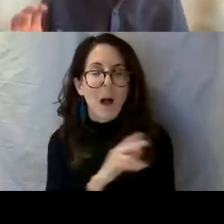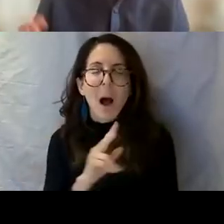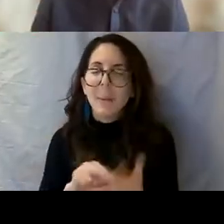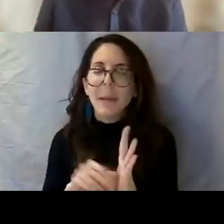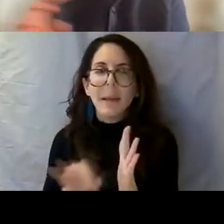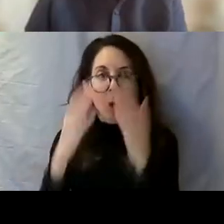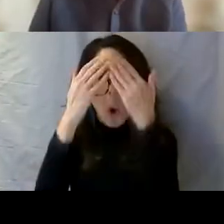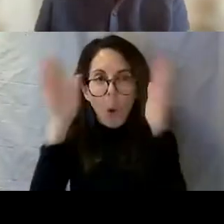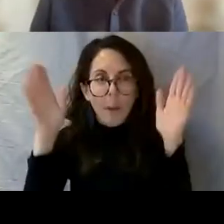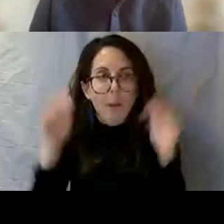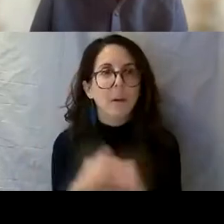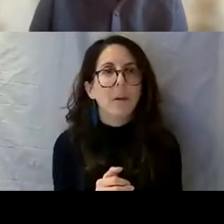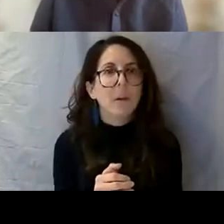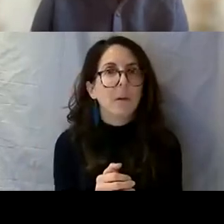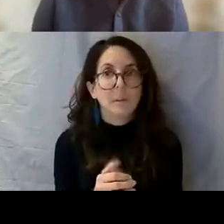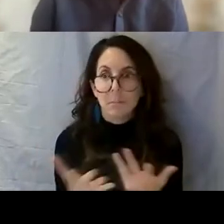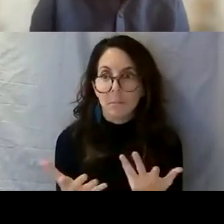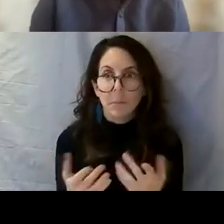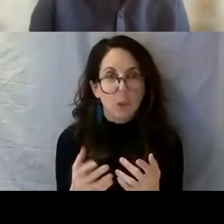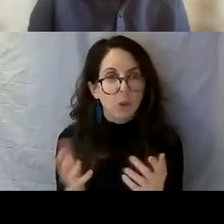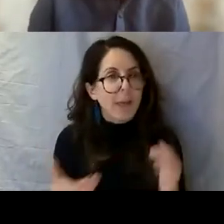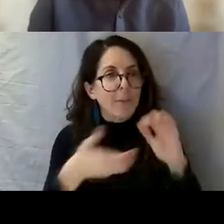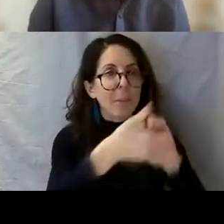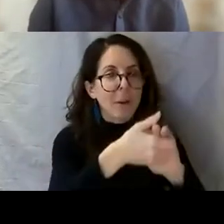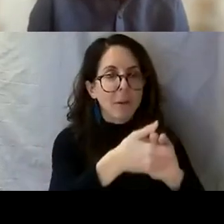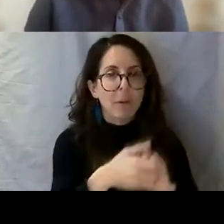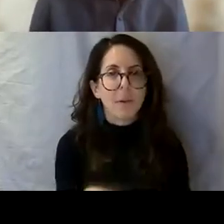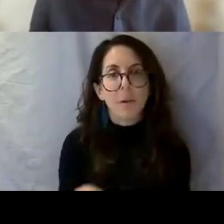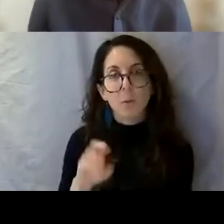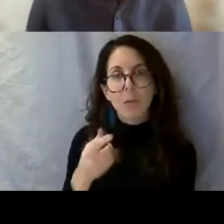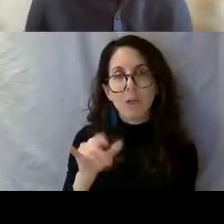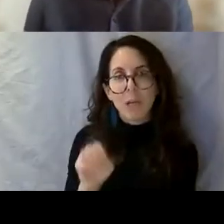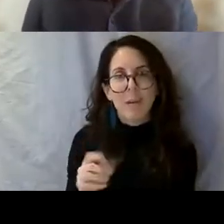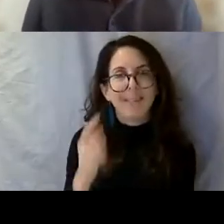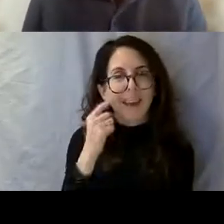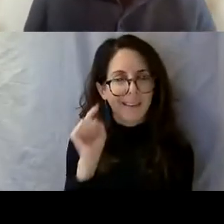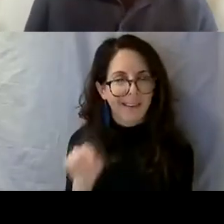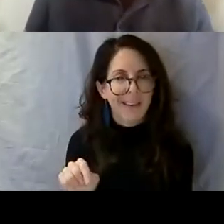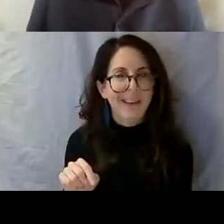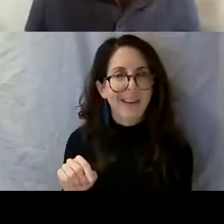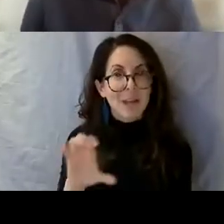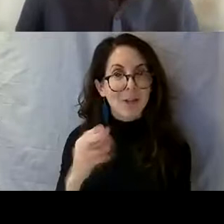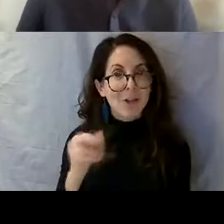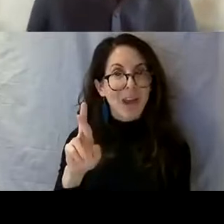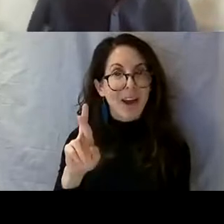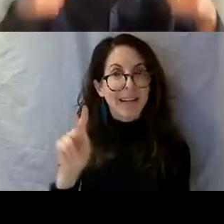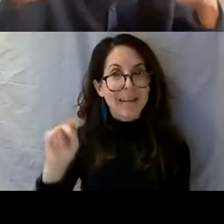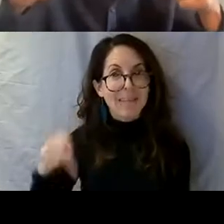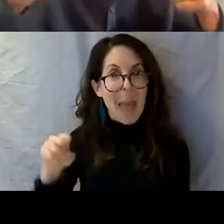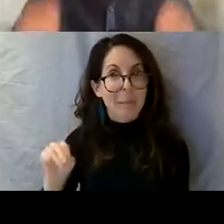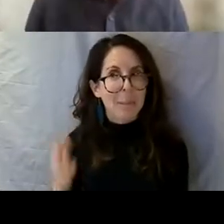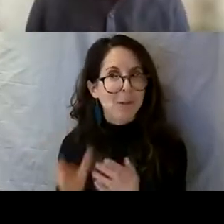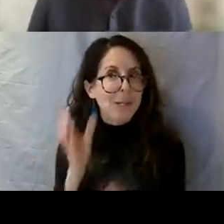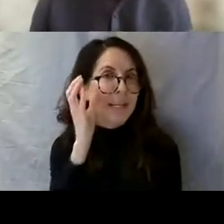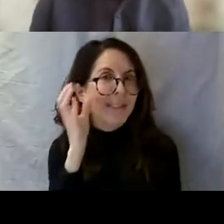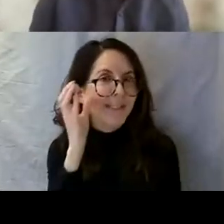make the space, the partnerships exist. Mm-hmm. I think the chair of Pass Marai was here, so maybe she's hearing